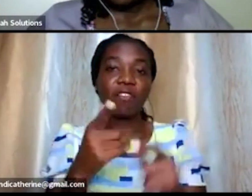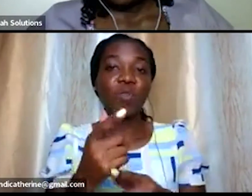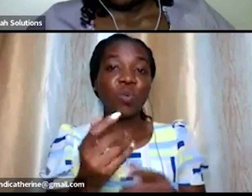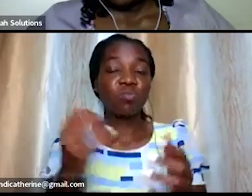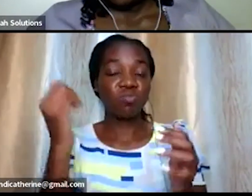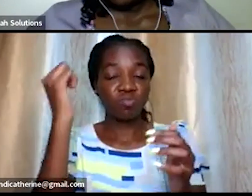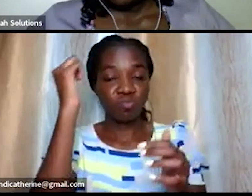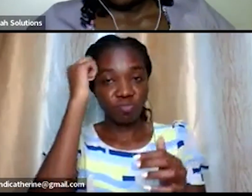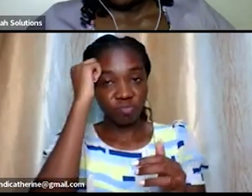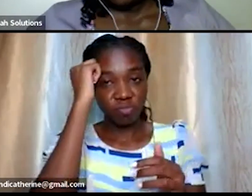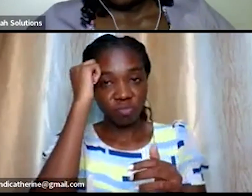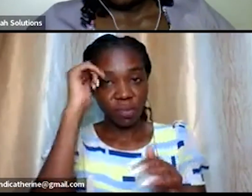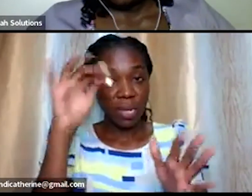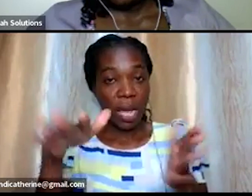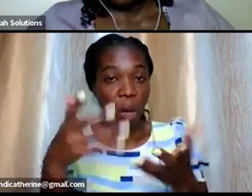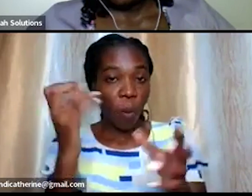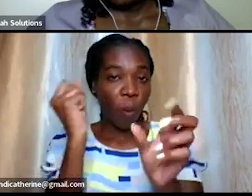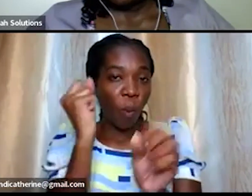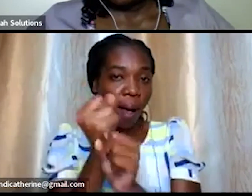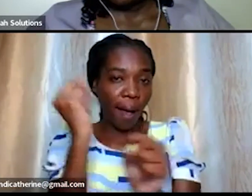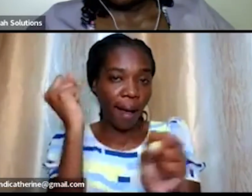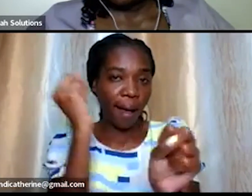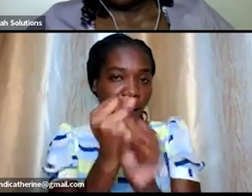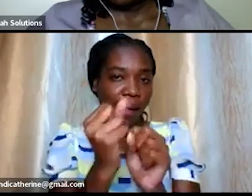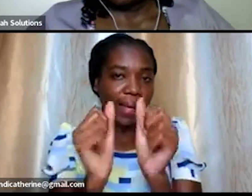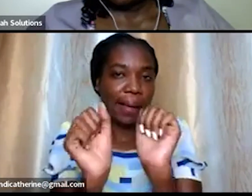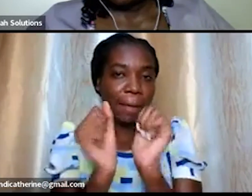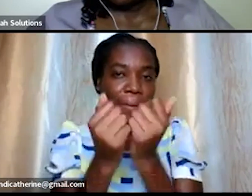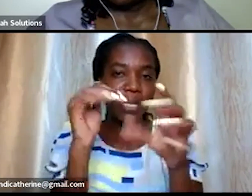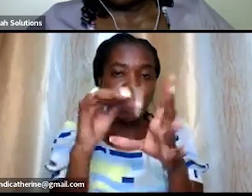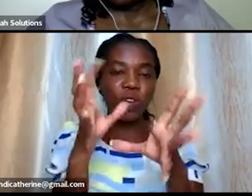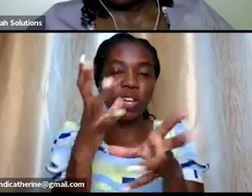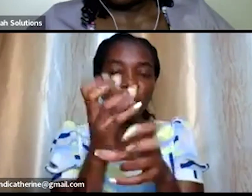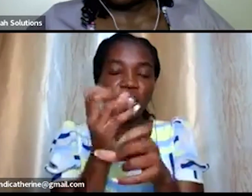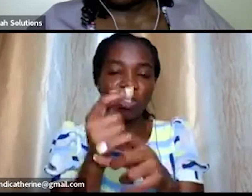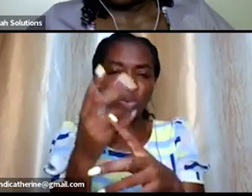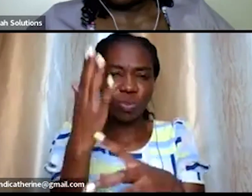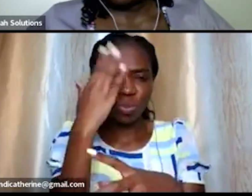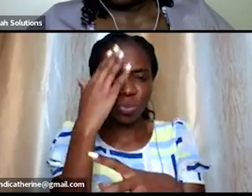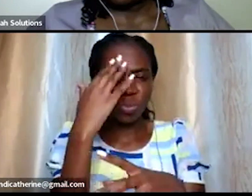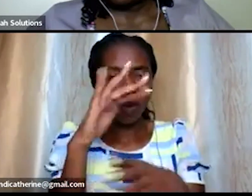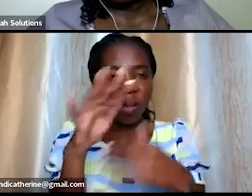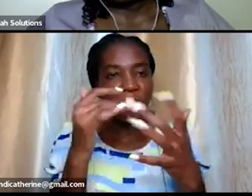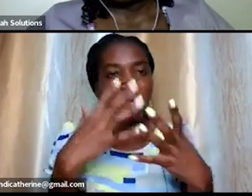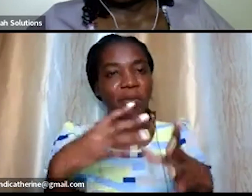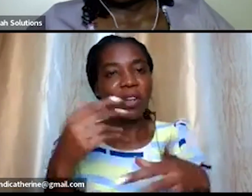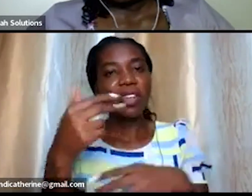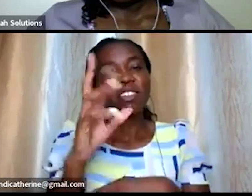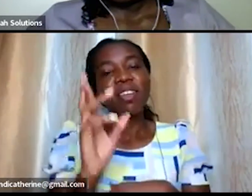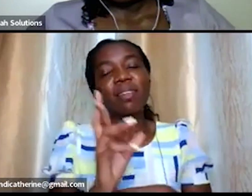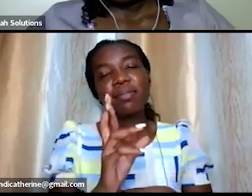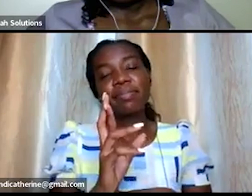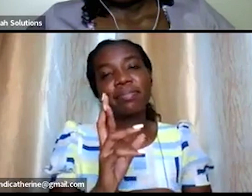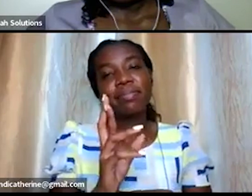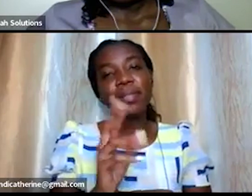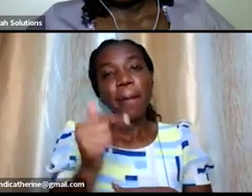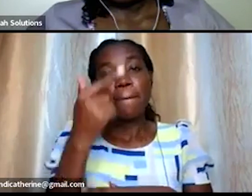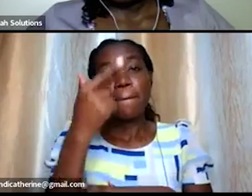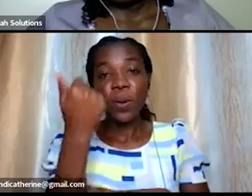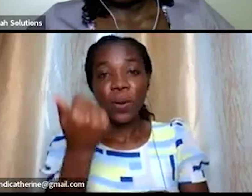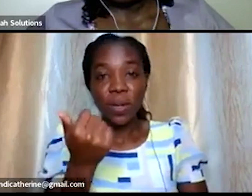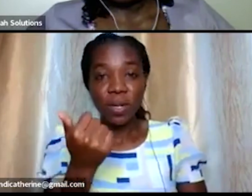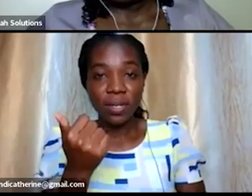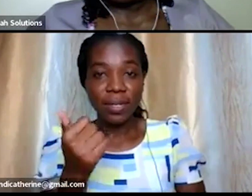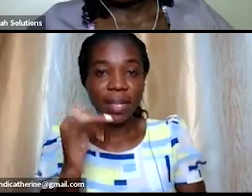study how work is done in an organization, you realize everyone is HR. Because